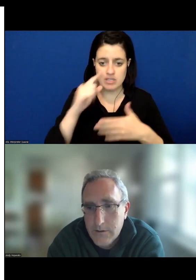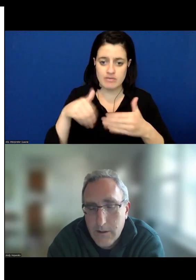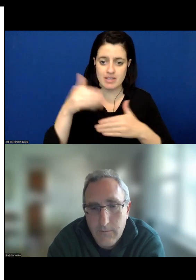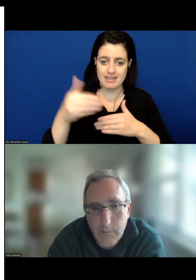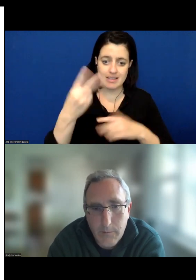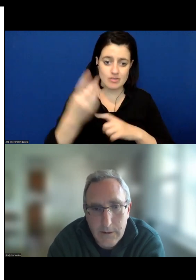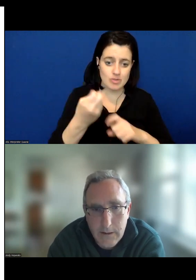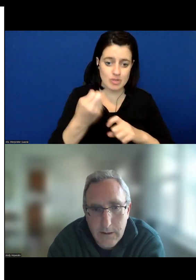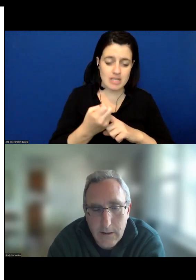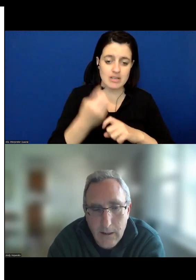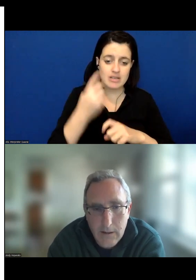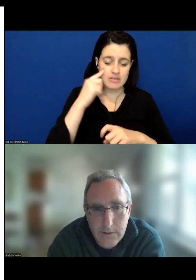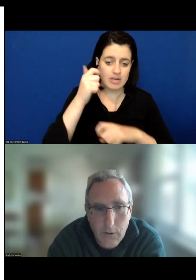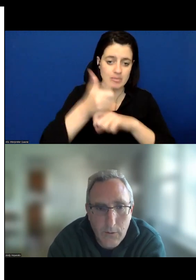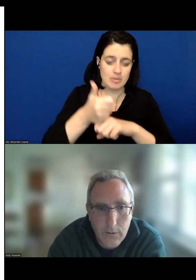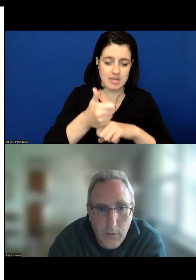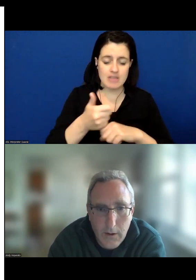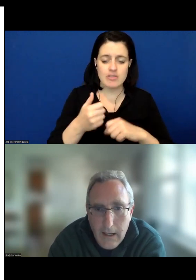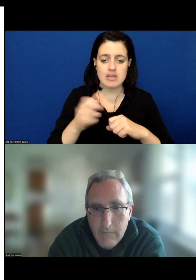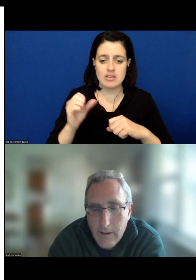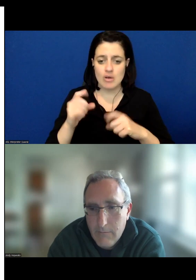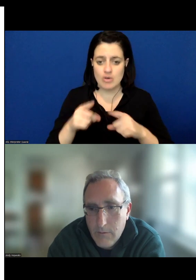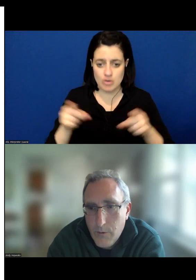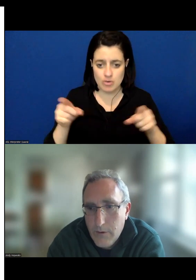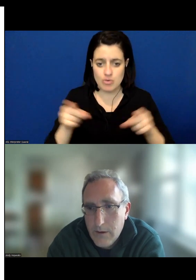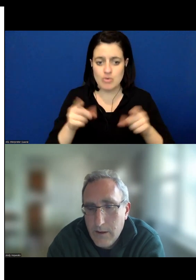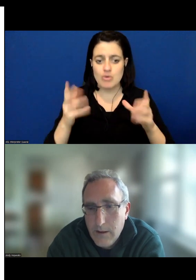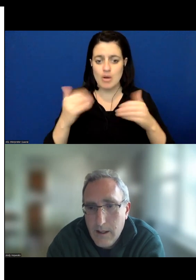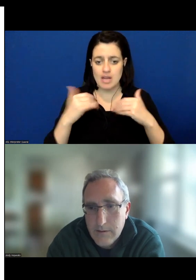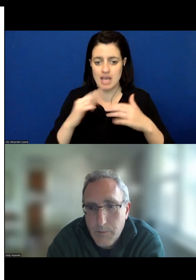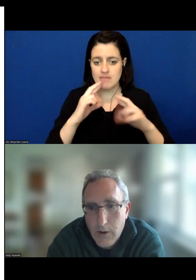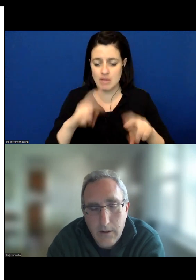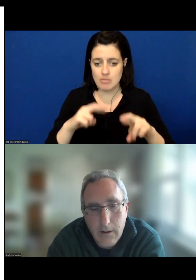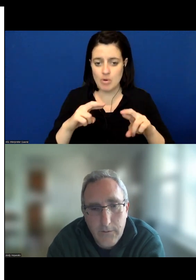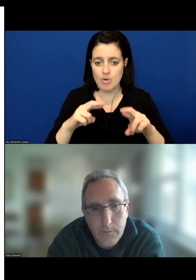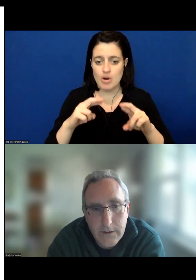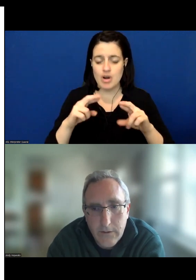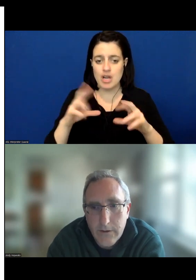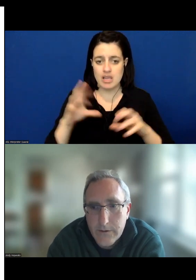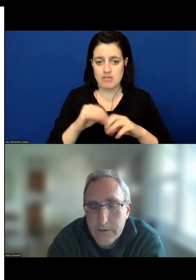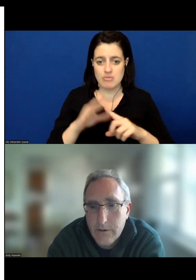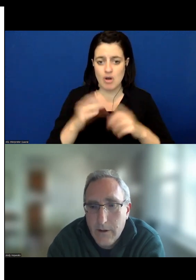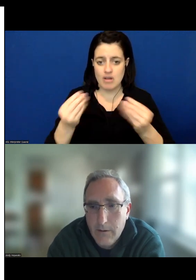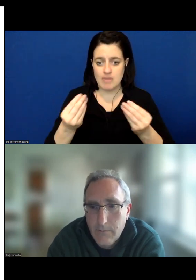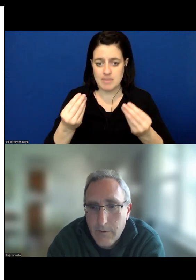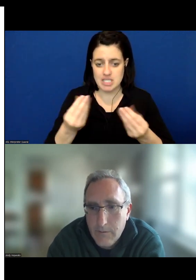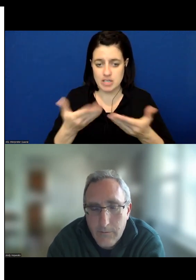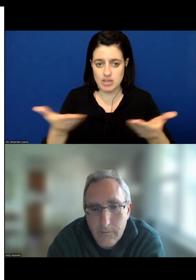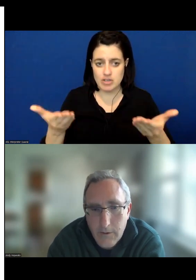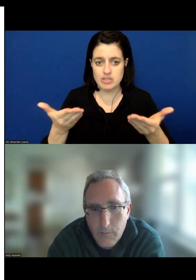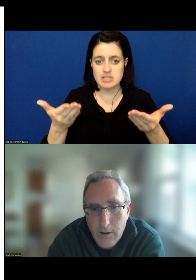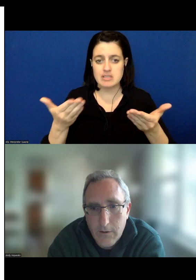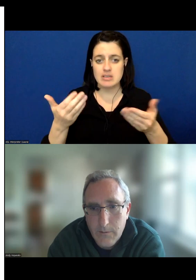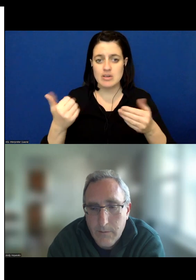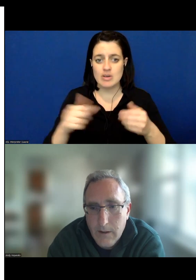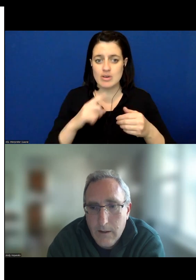the next 2 years of implementation. So you all have that report. as part of your materials. We